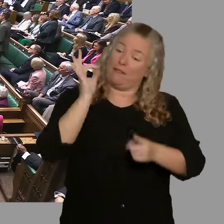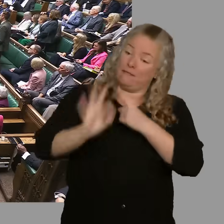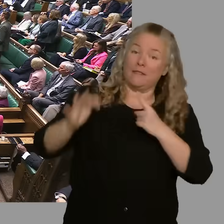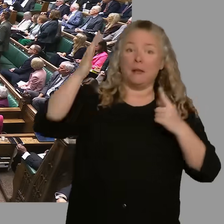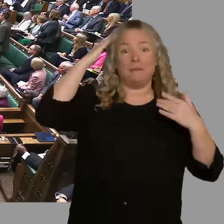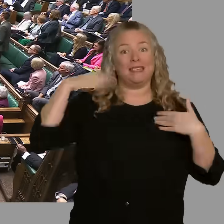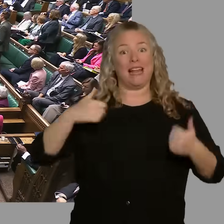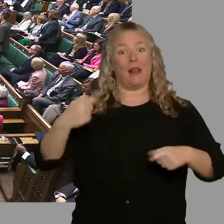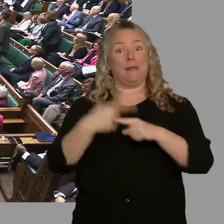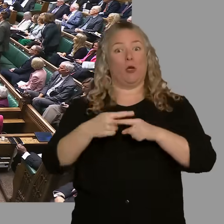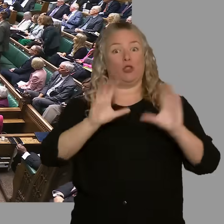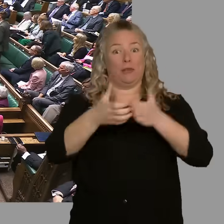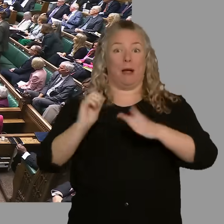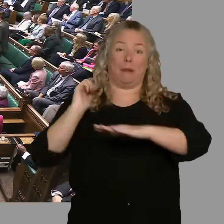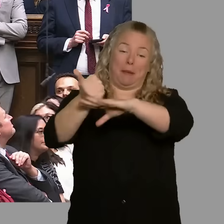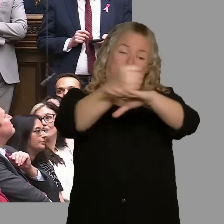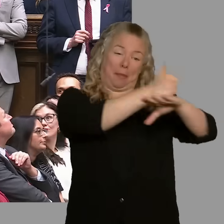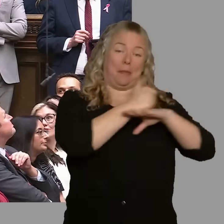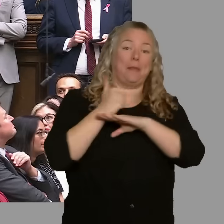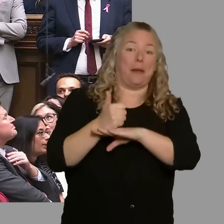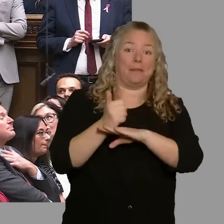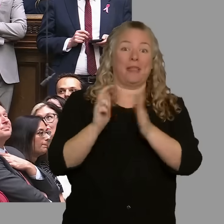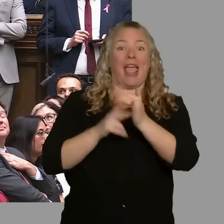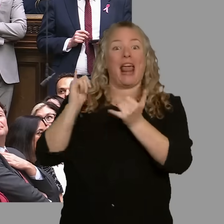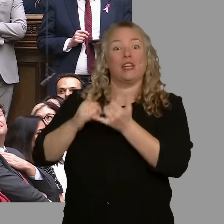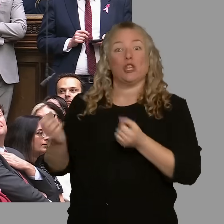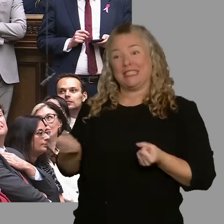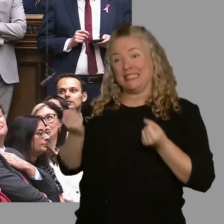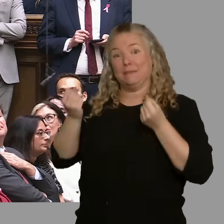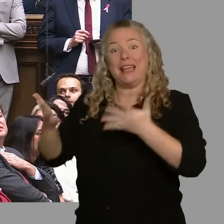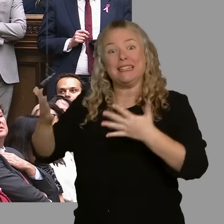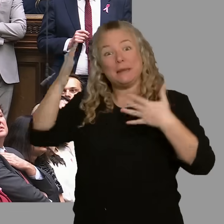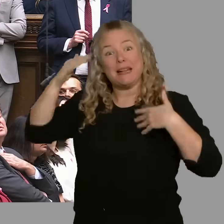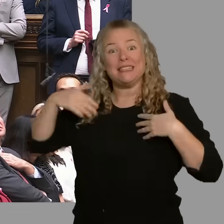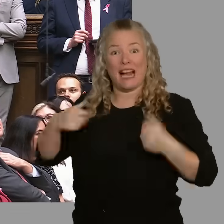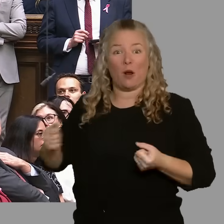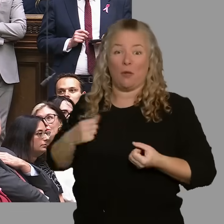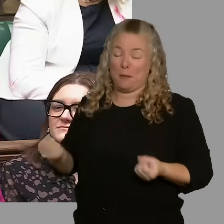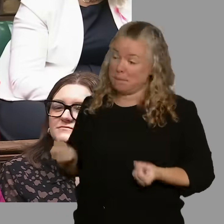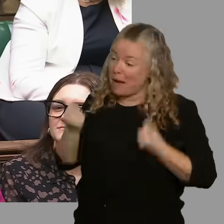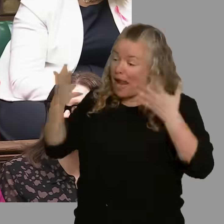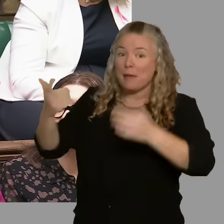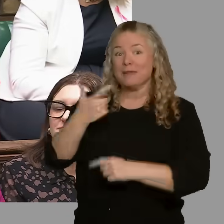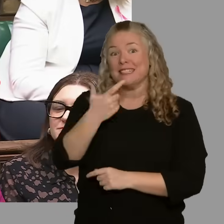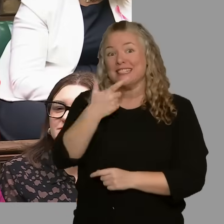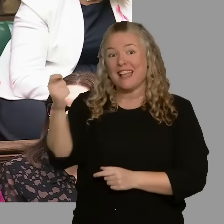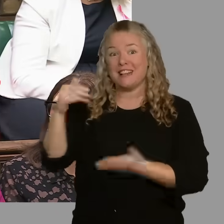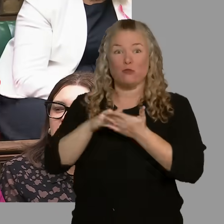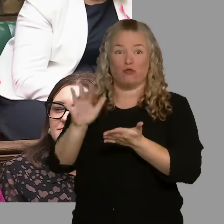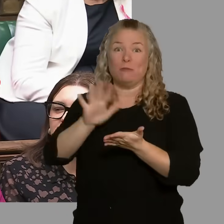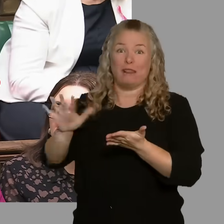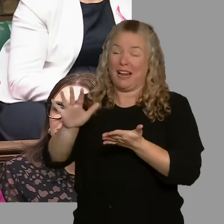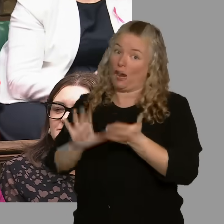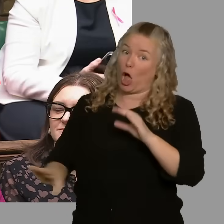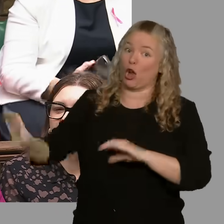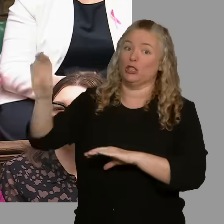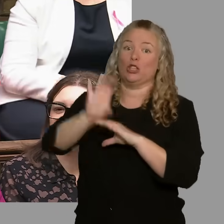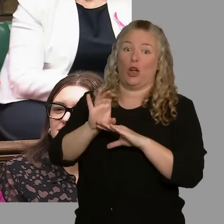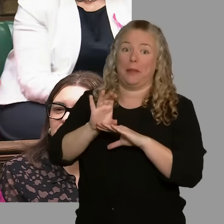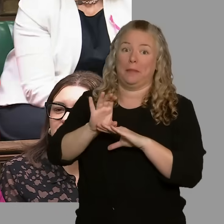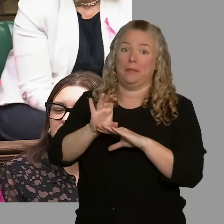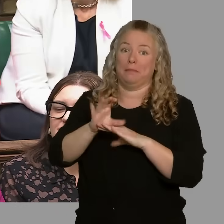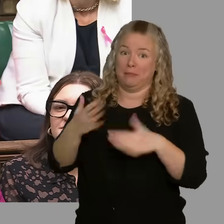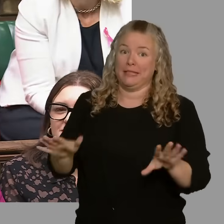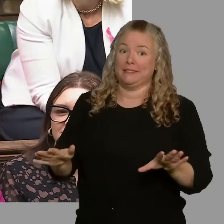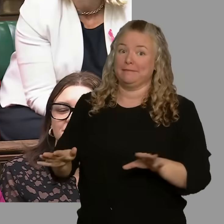Thank you, Mr. Speaker. Can I thank the Prime Minister for his strong words at our party conference, calling for unity at a time when many feel our